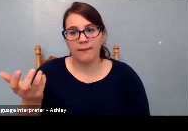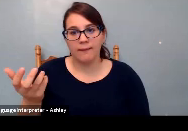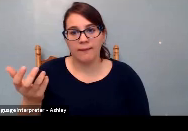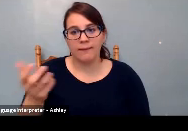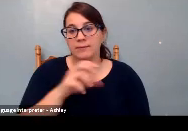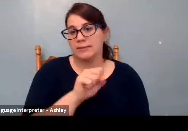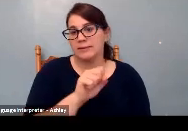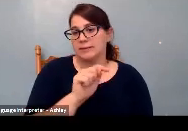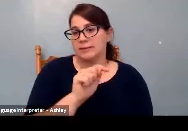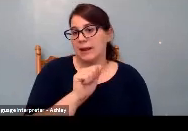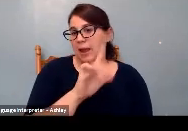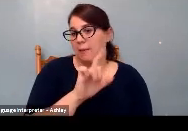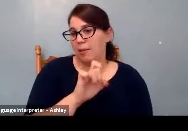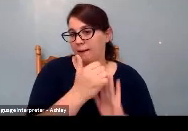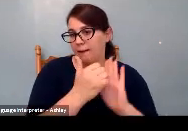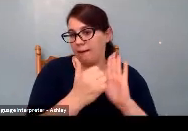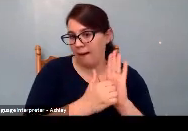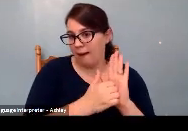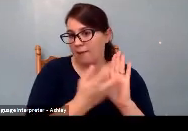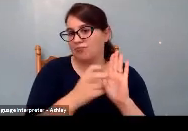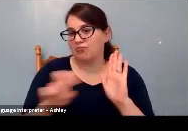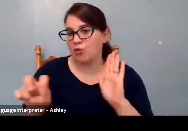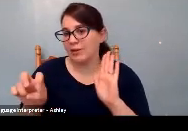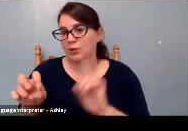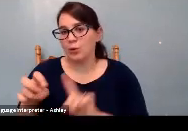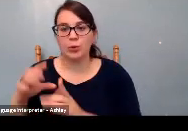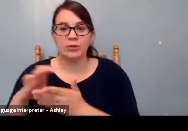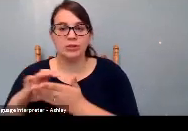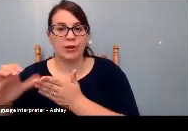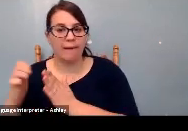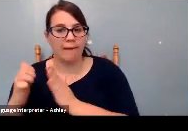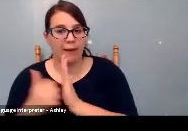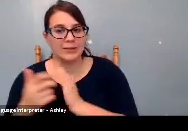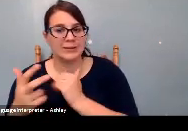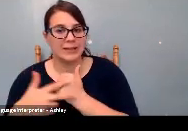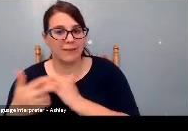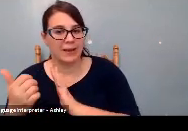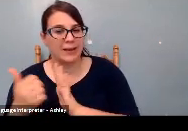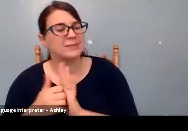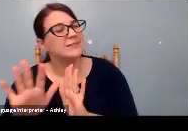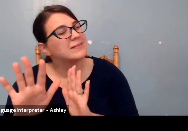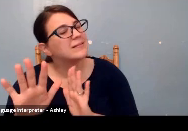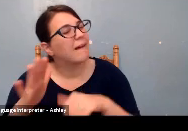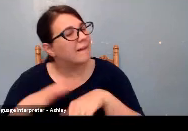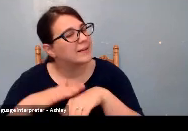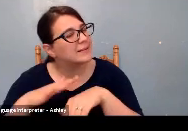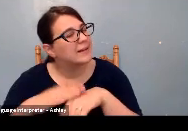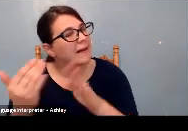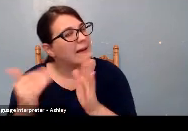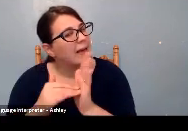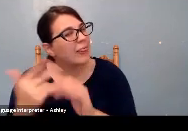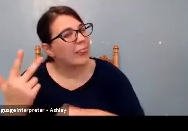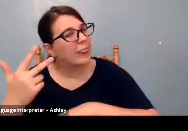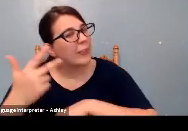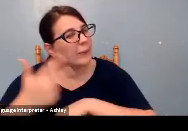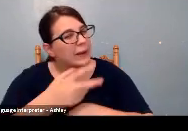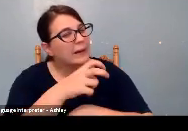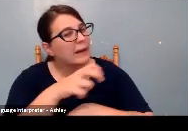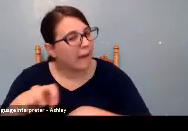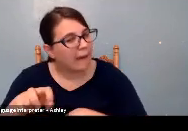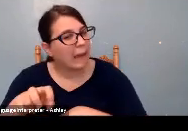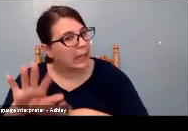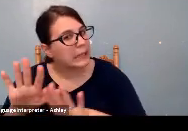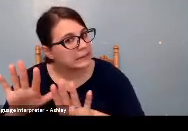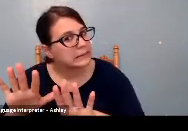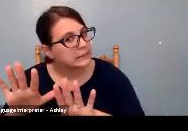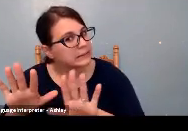account back over to that checking or savings. Again, be sure that you allow about 3 business days for those monies to hit.